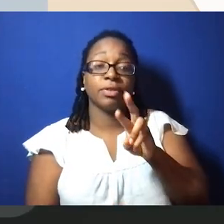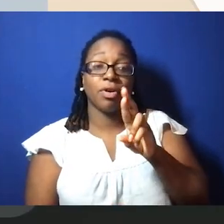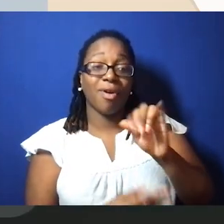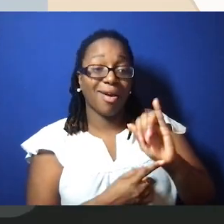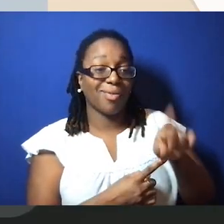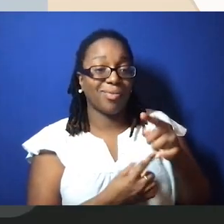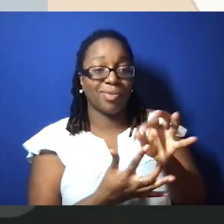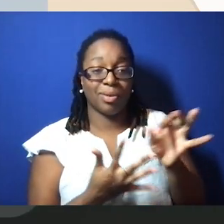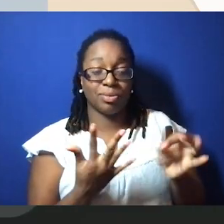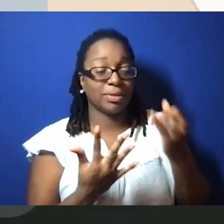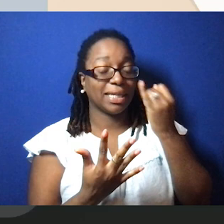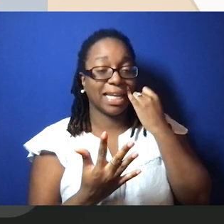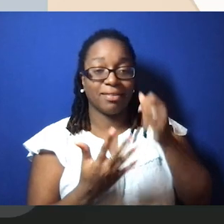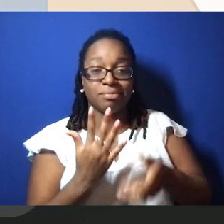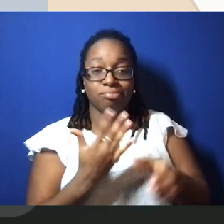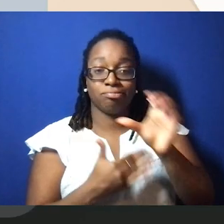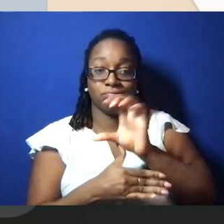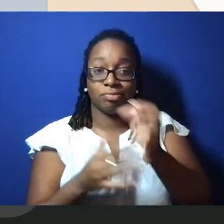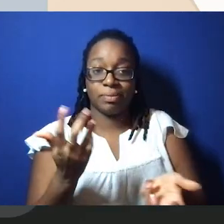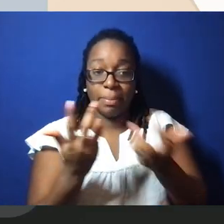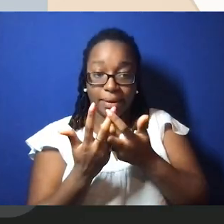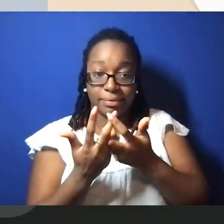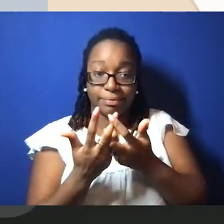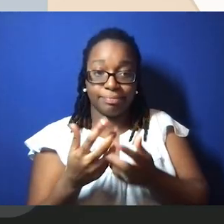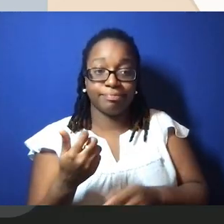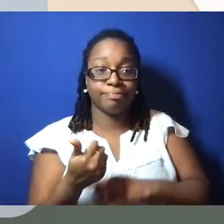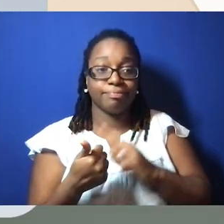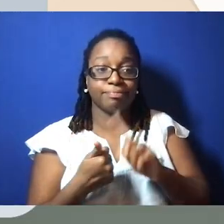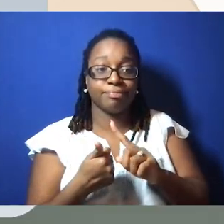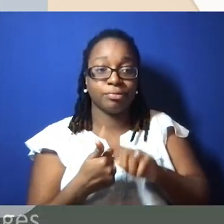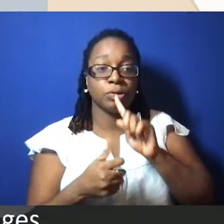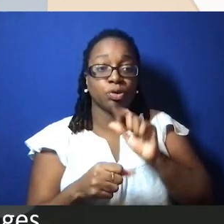VRI is only an option if the following criteria are met: